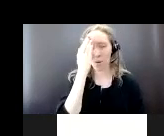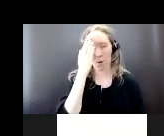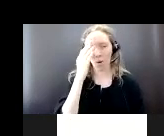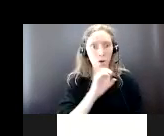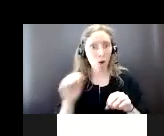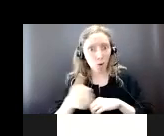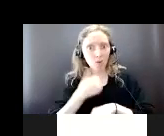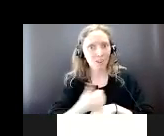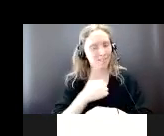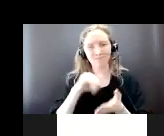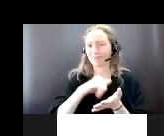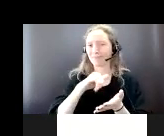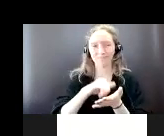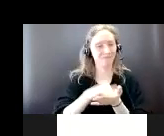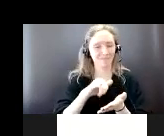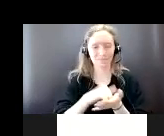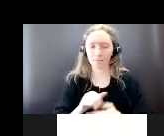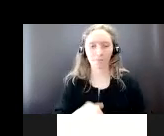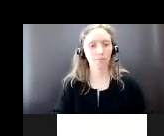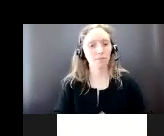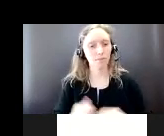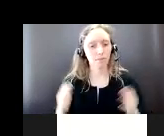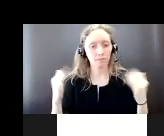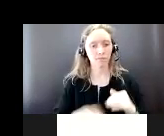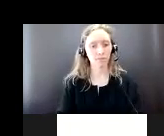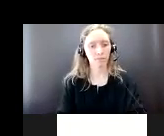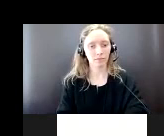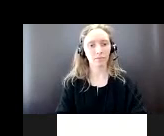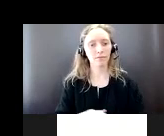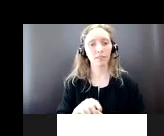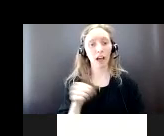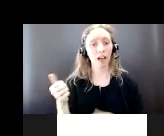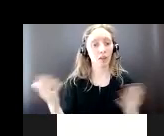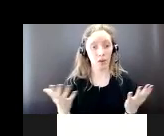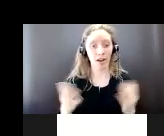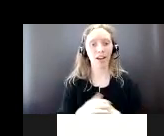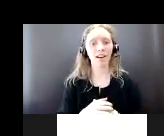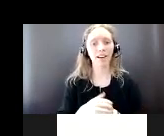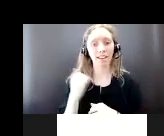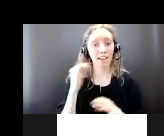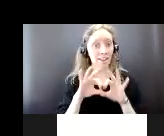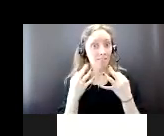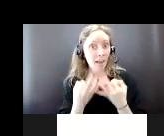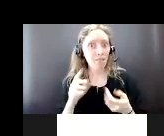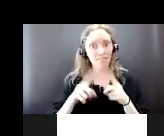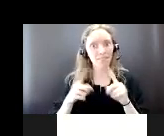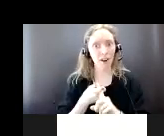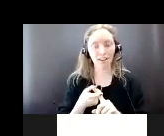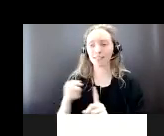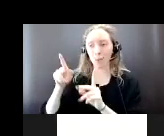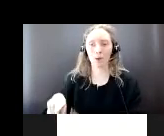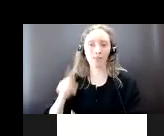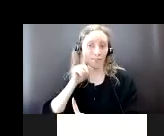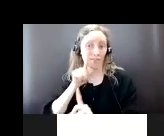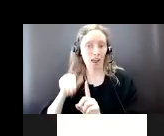to recruit family and friends. If I say to you, I have a wonderful investment opportunity for you, and that opportunity is going to help, meet your